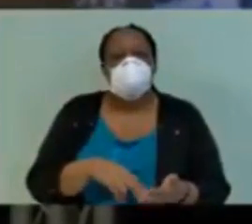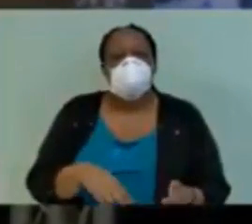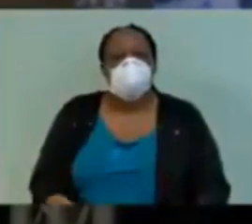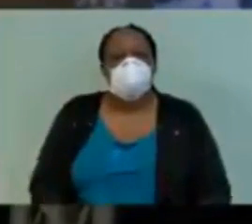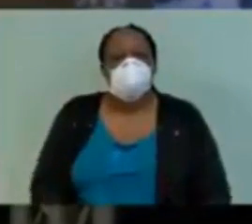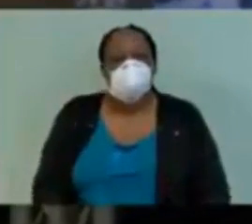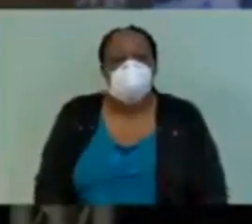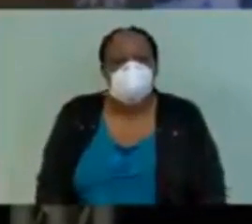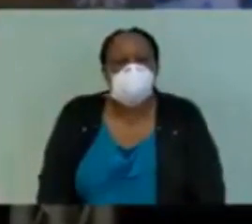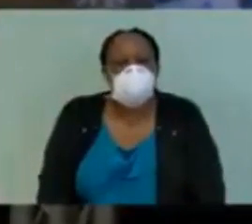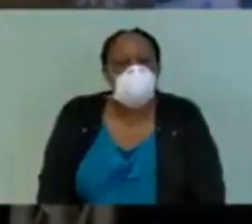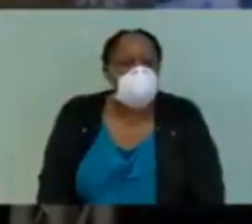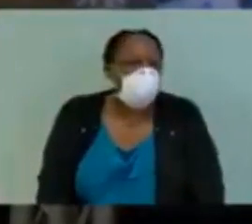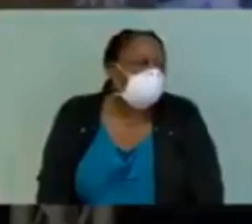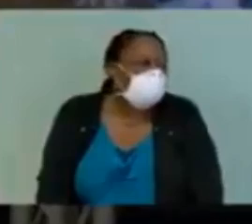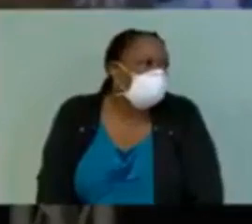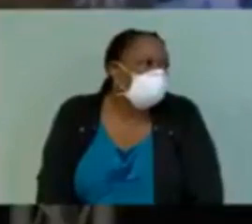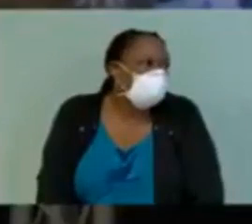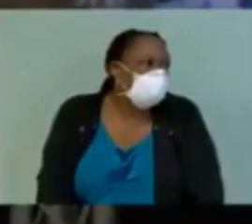of containers.